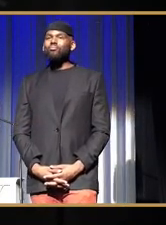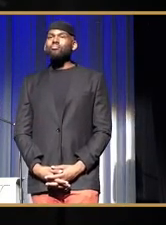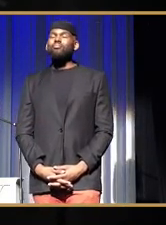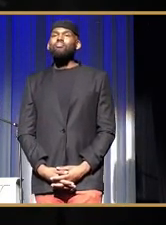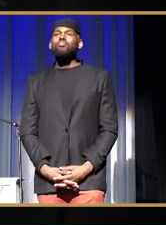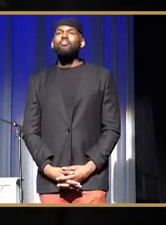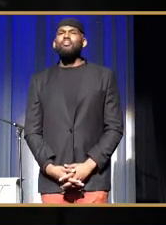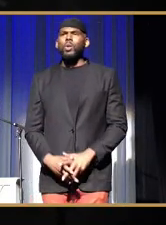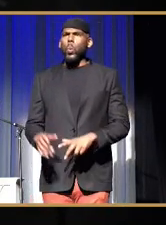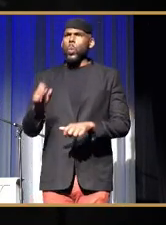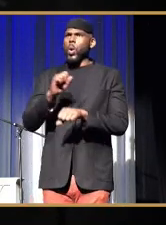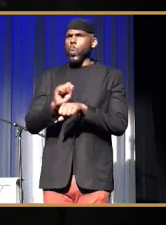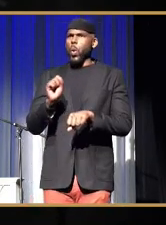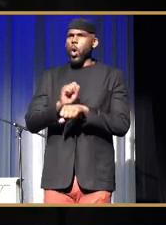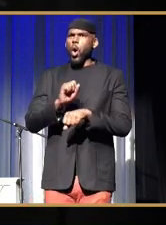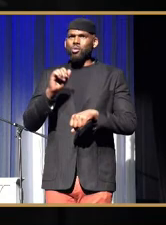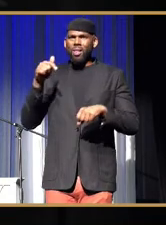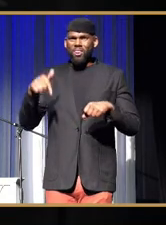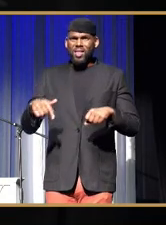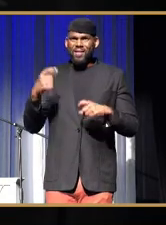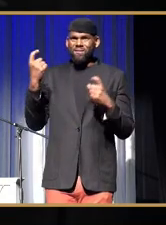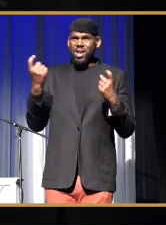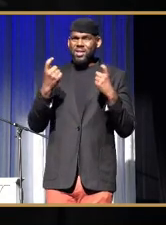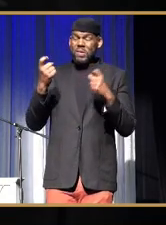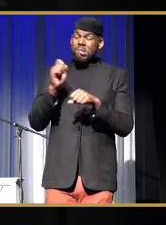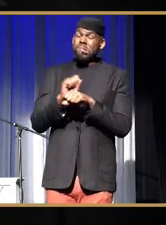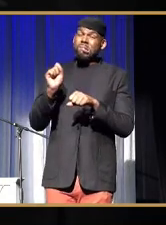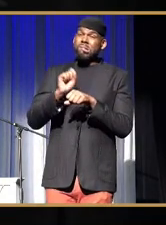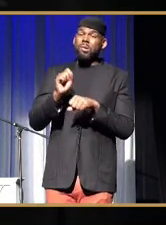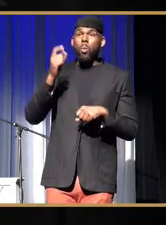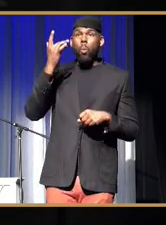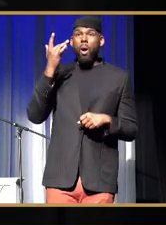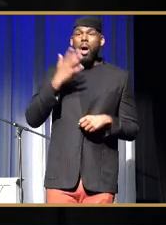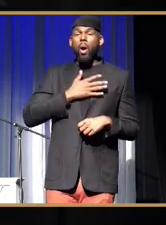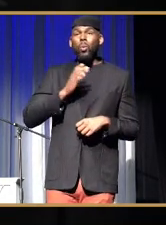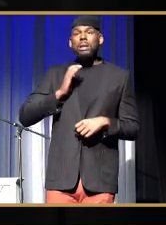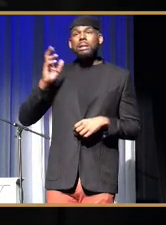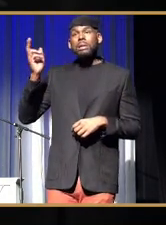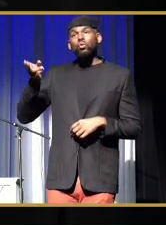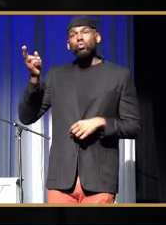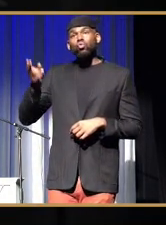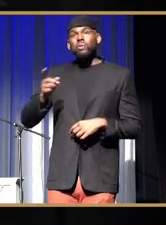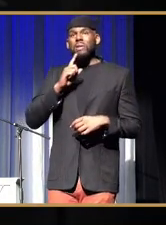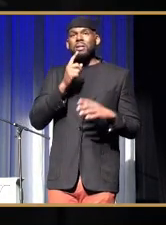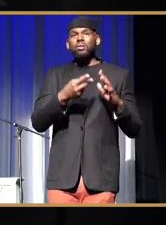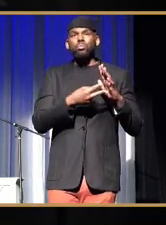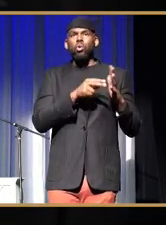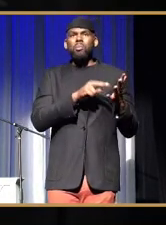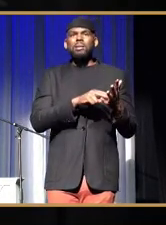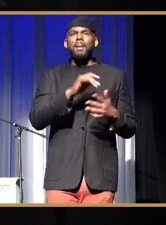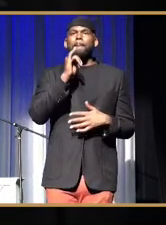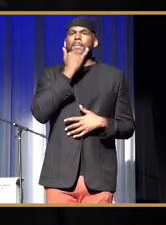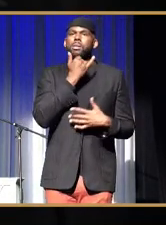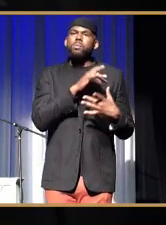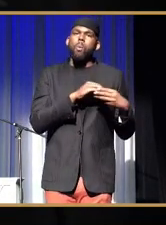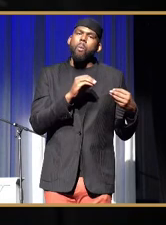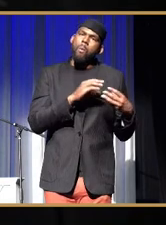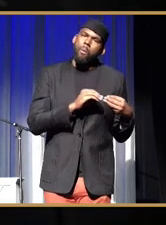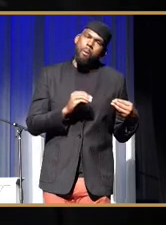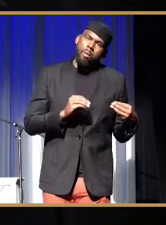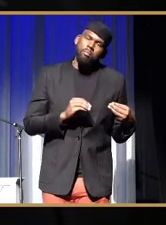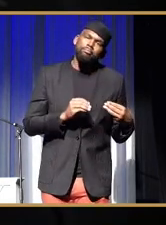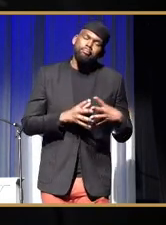We work on this festival because our history is purposefully mistold.